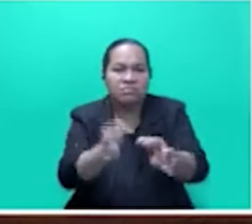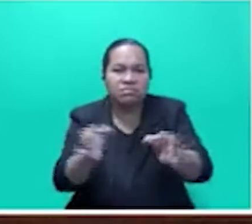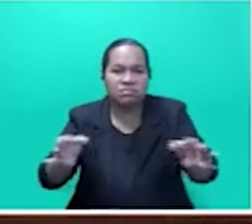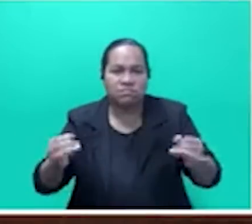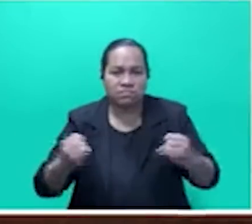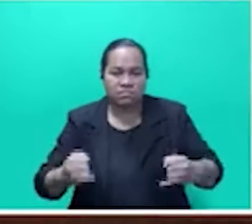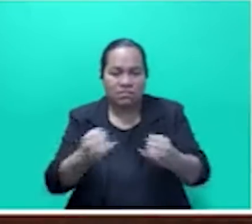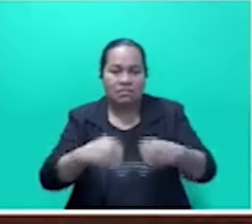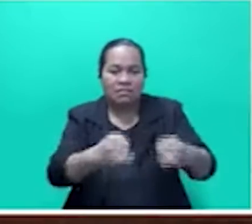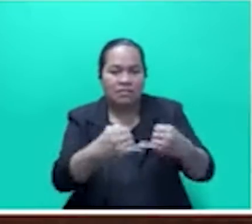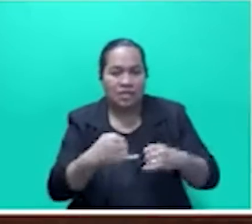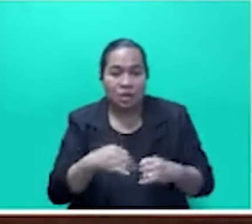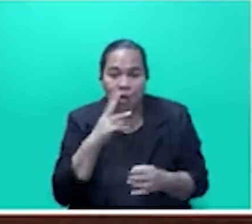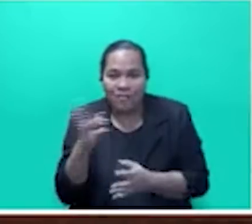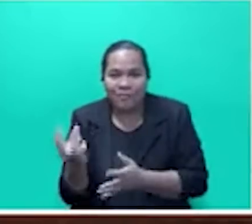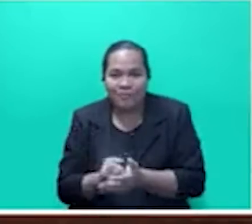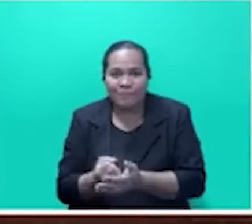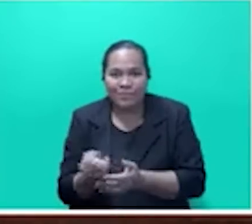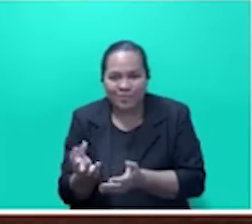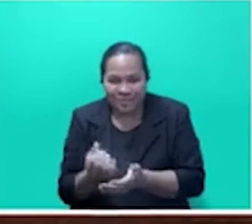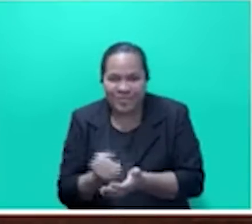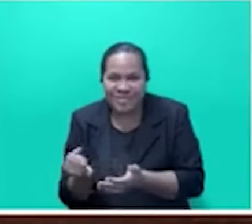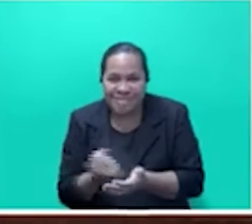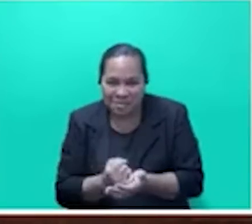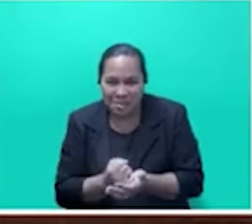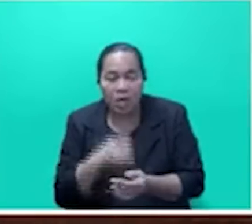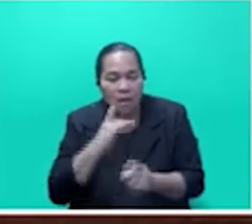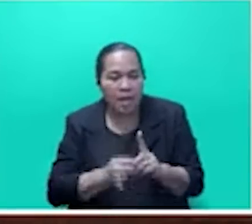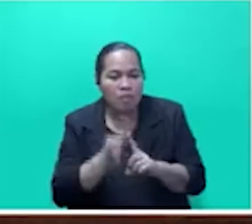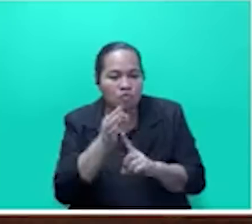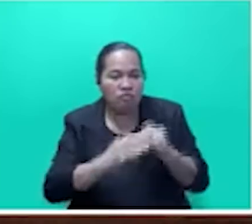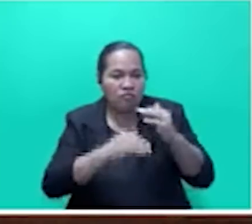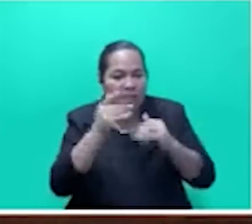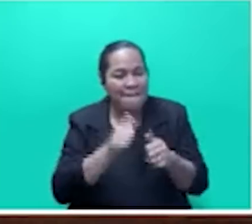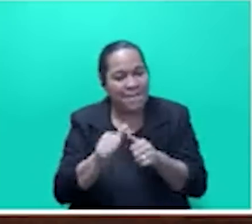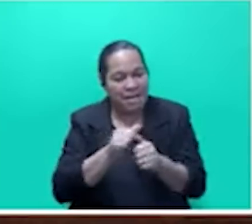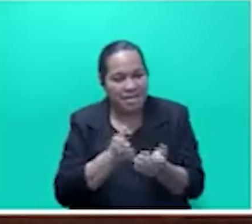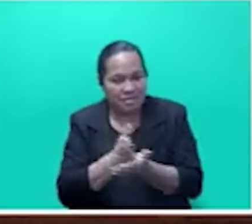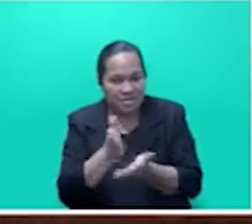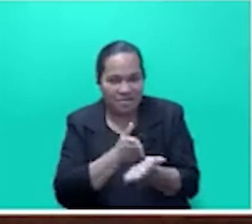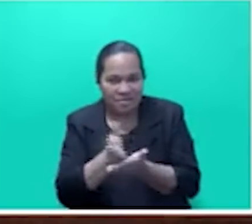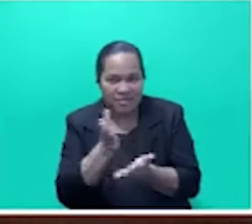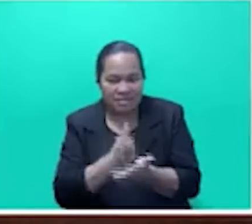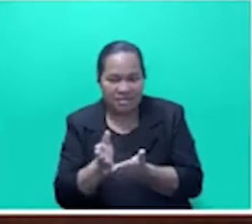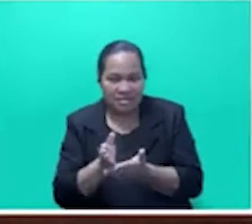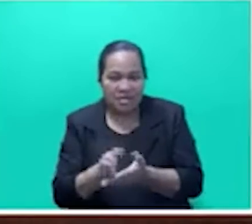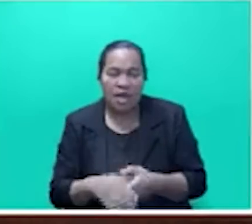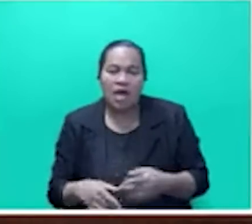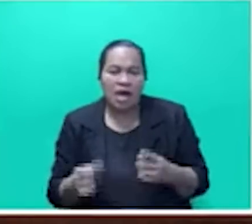program will be directed at income-generating projects, improved infrastructure, and better services, including